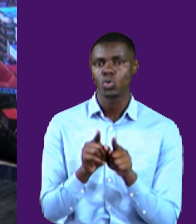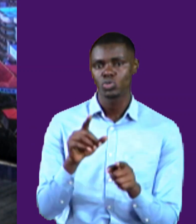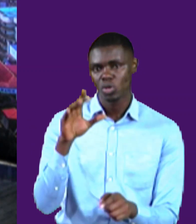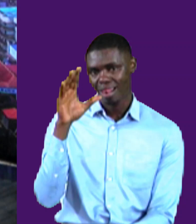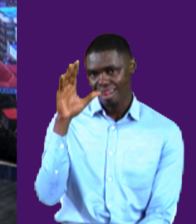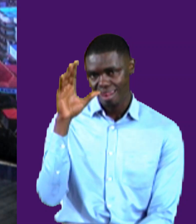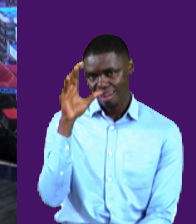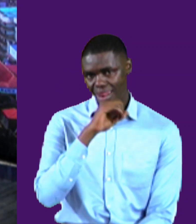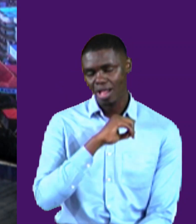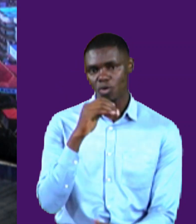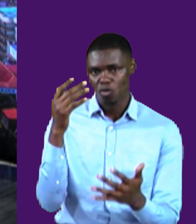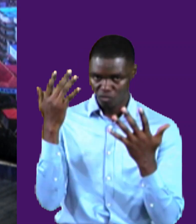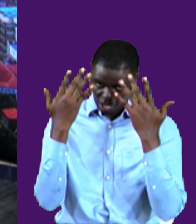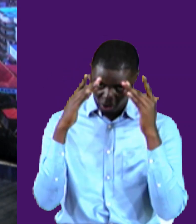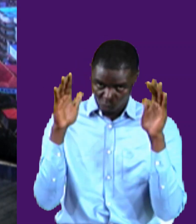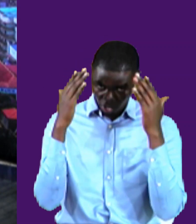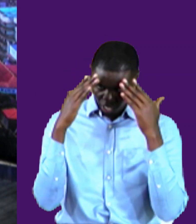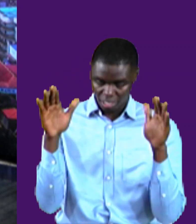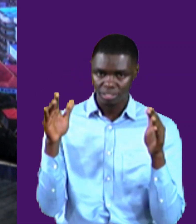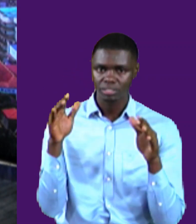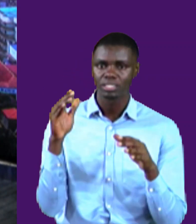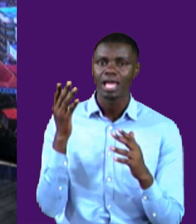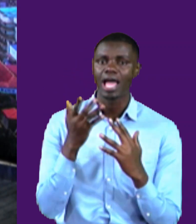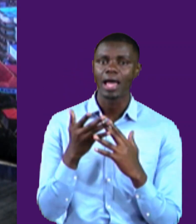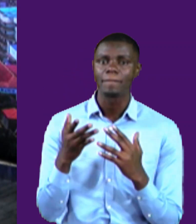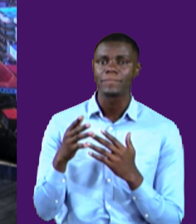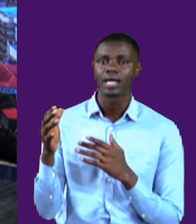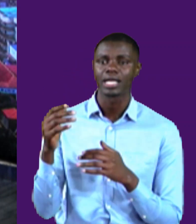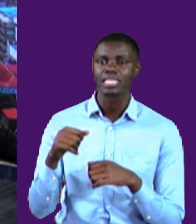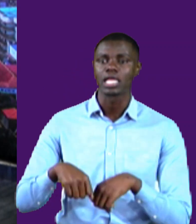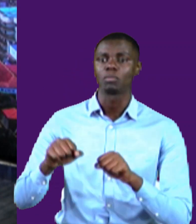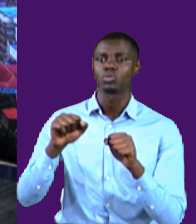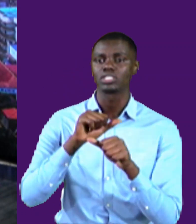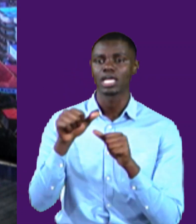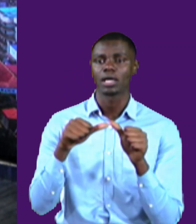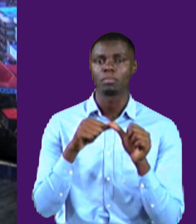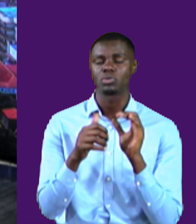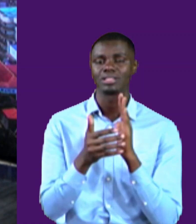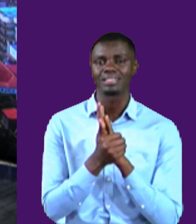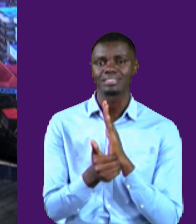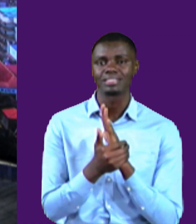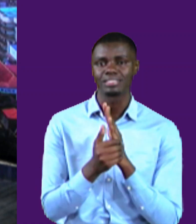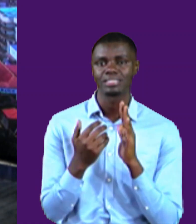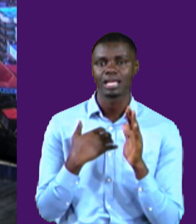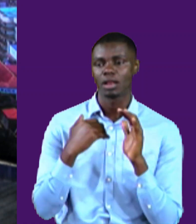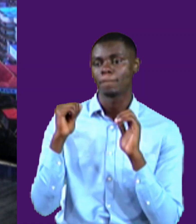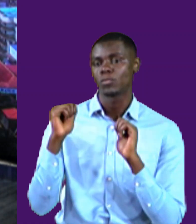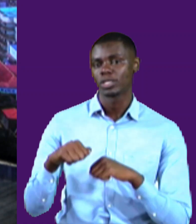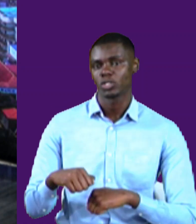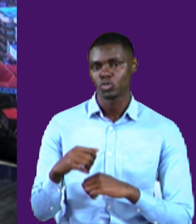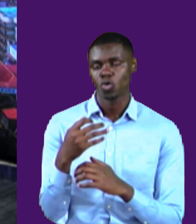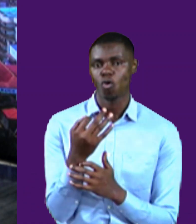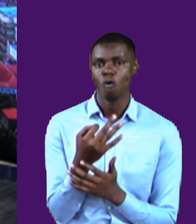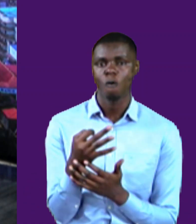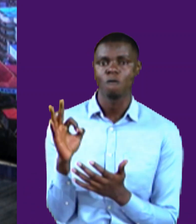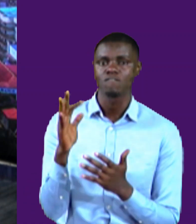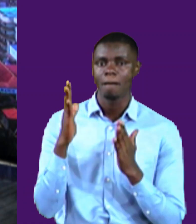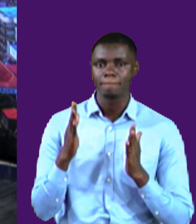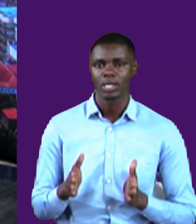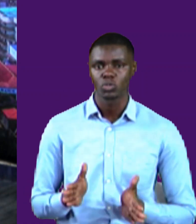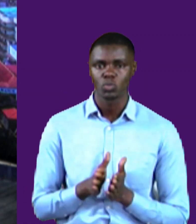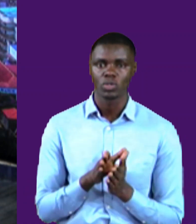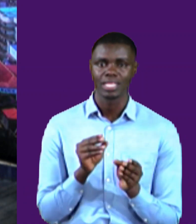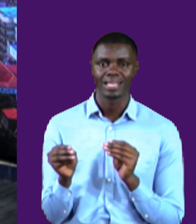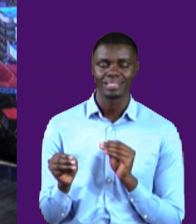of awareness among the employers about the skills and potential of the persons